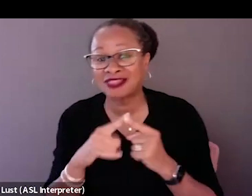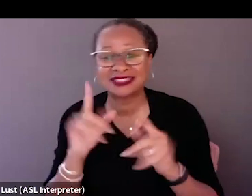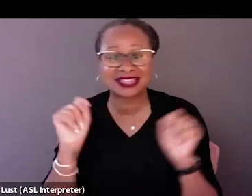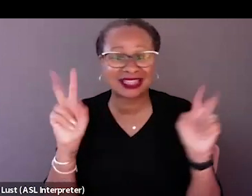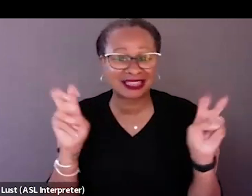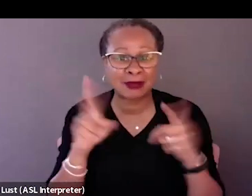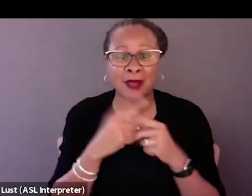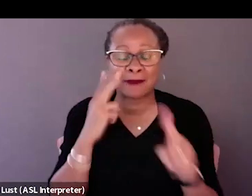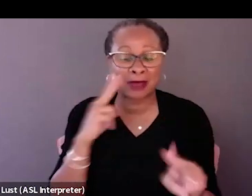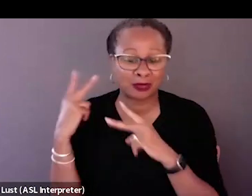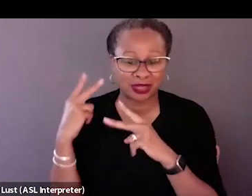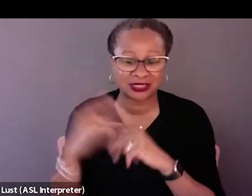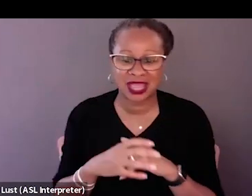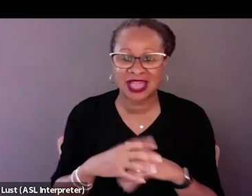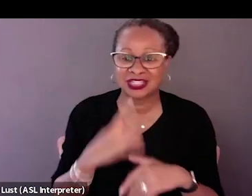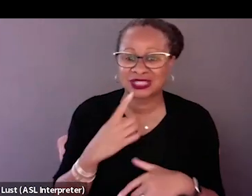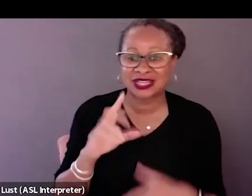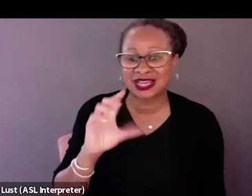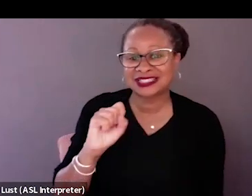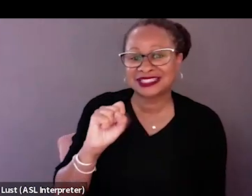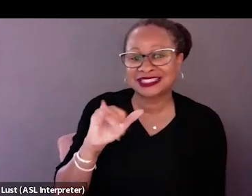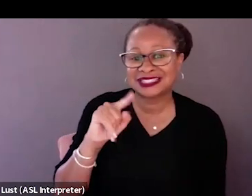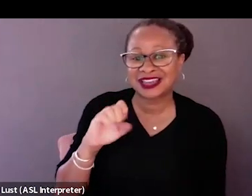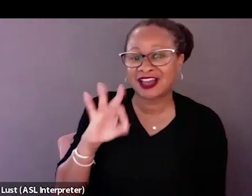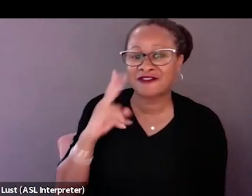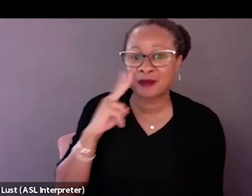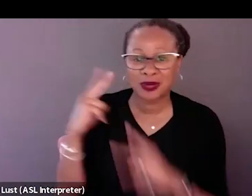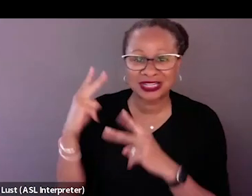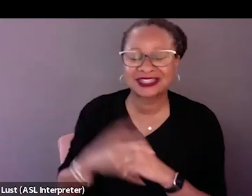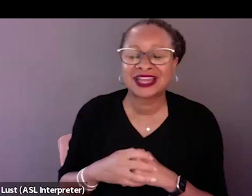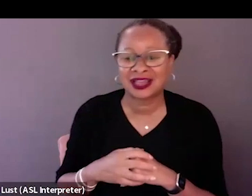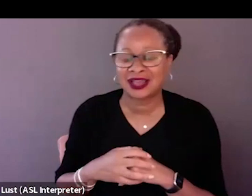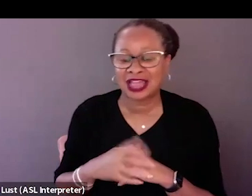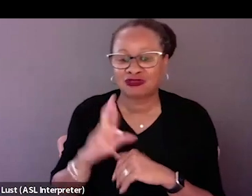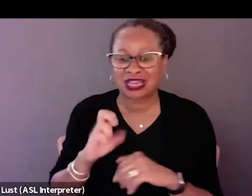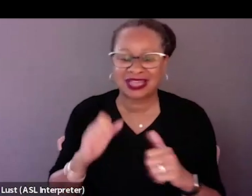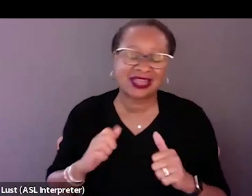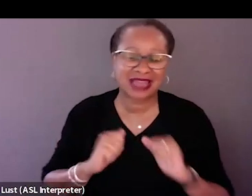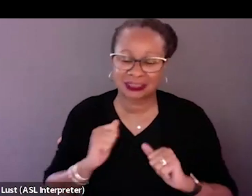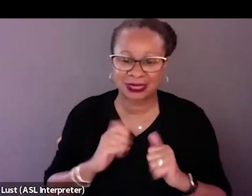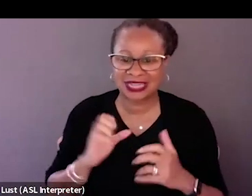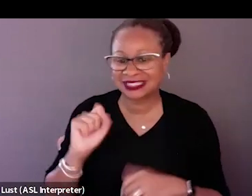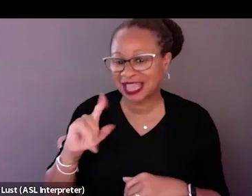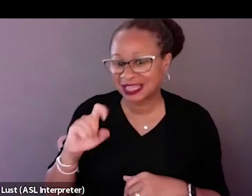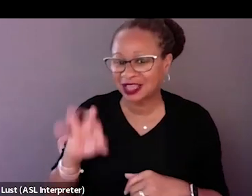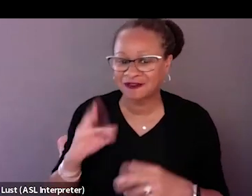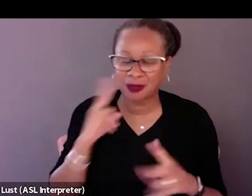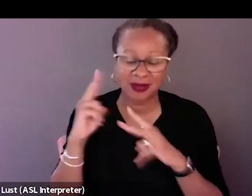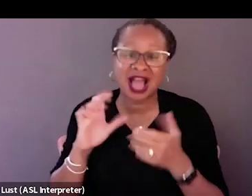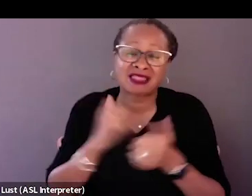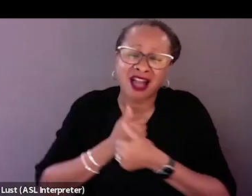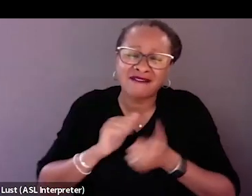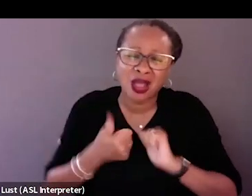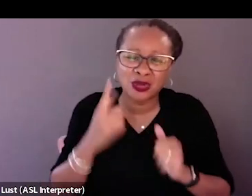term, was it site of memory that you said, reenactments and sites of memory? Like I love that that's the way that you were thinking about